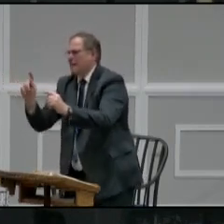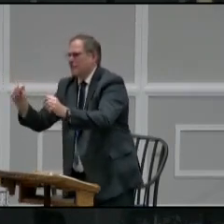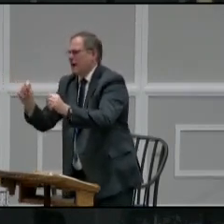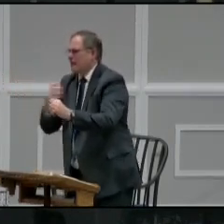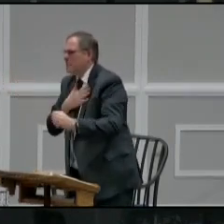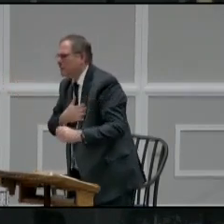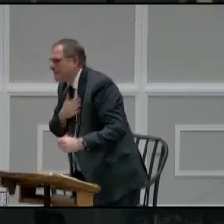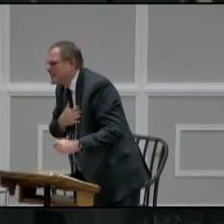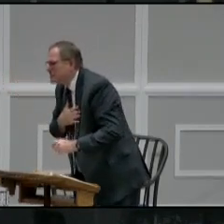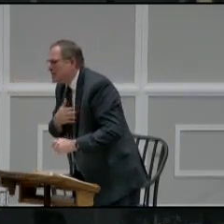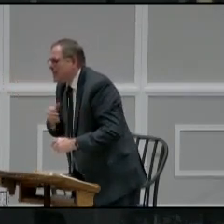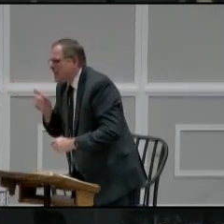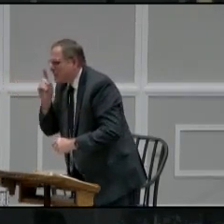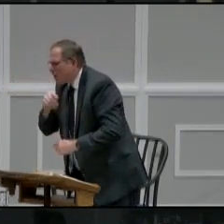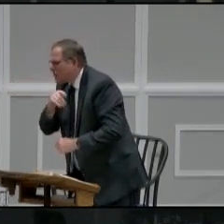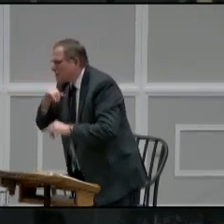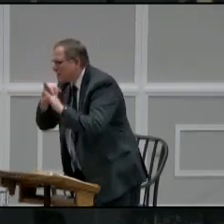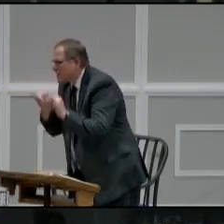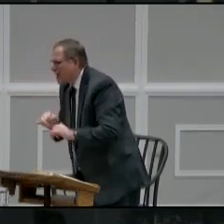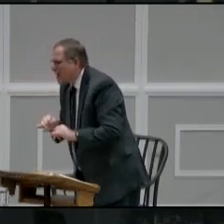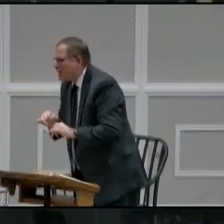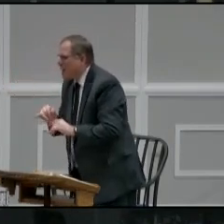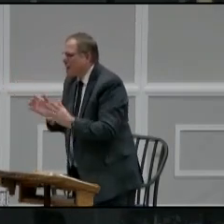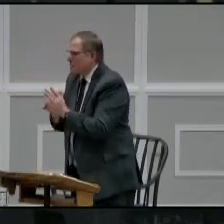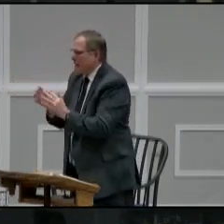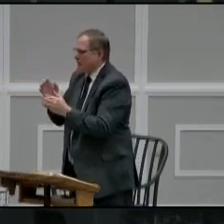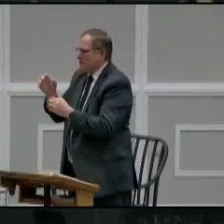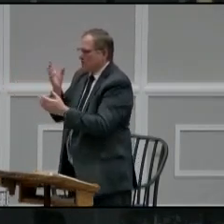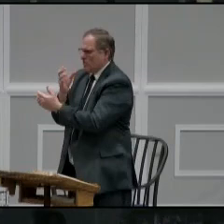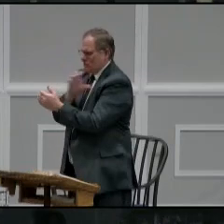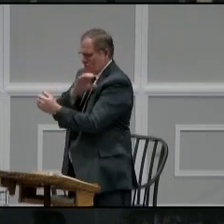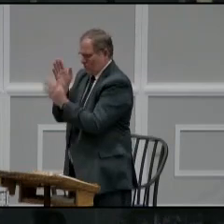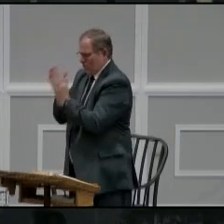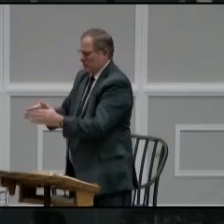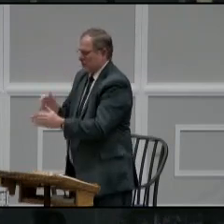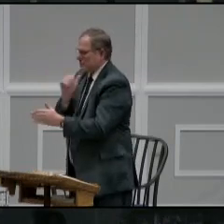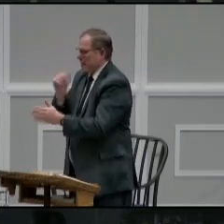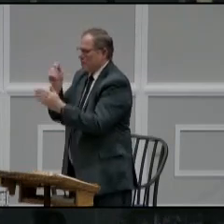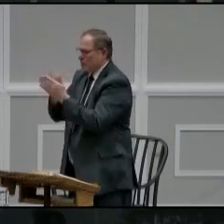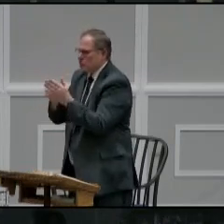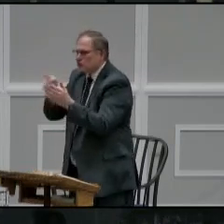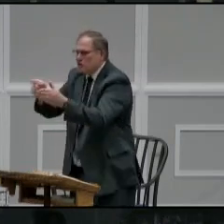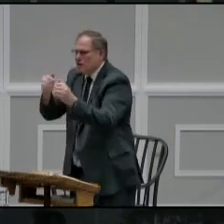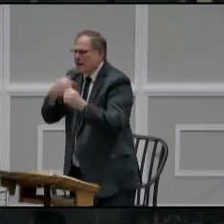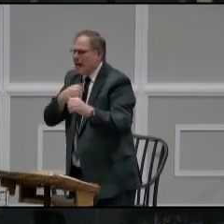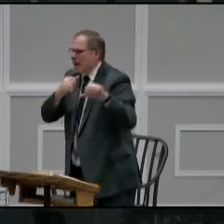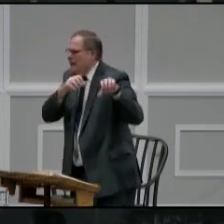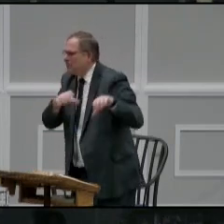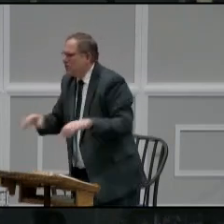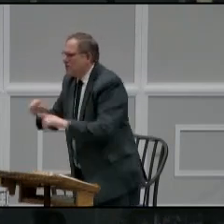But Bible Christianity is based not on what we can do, but on what Jesus did for us.